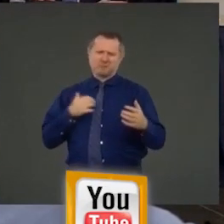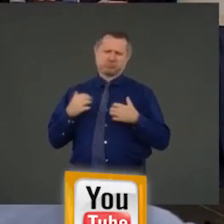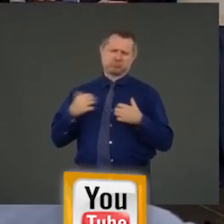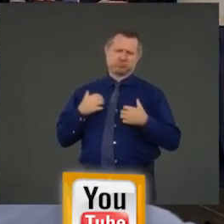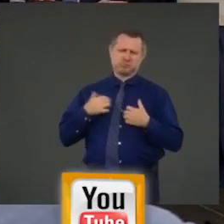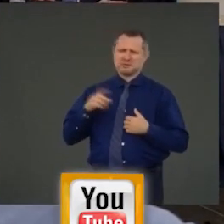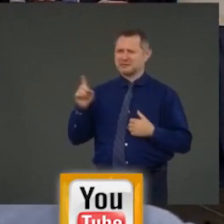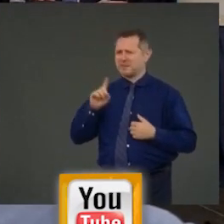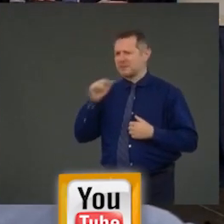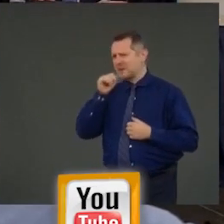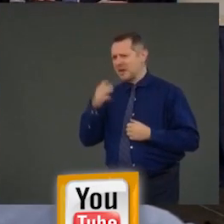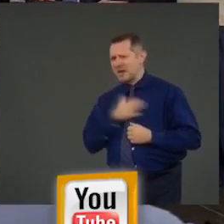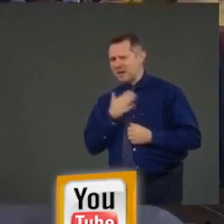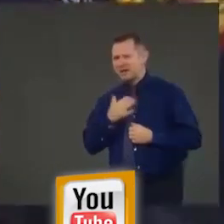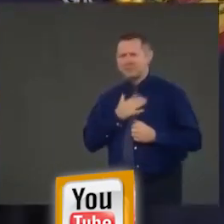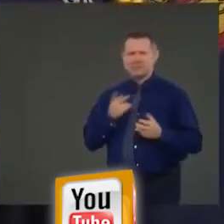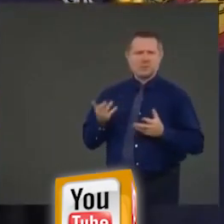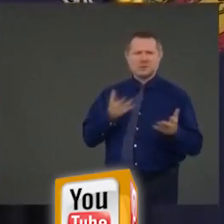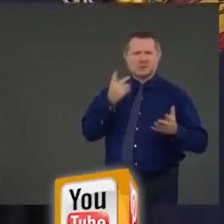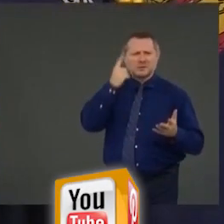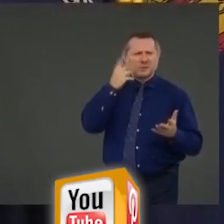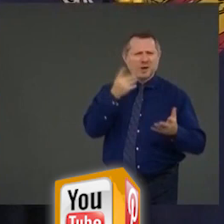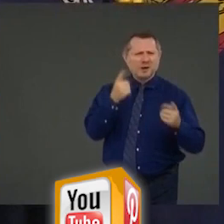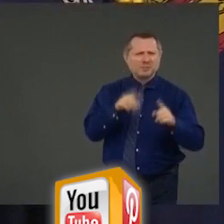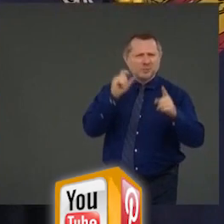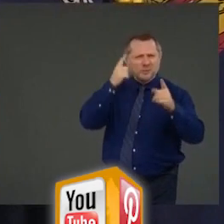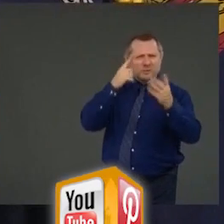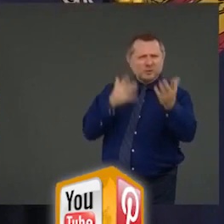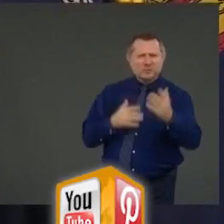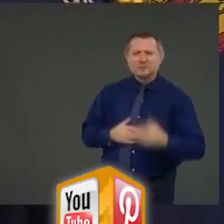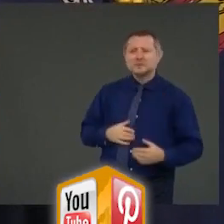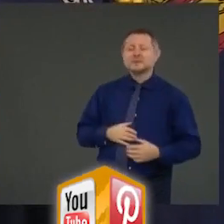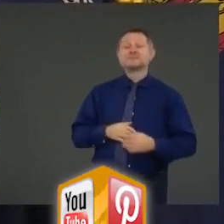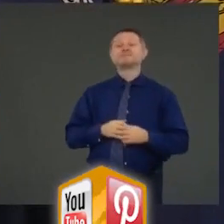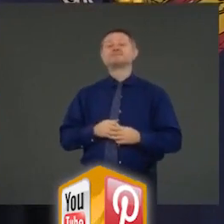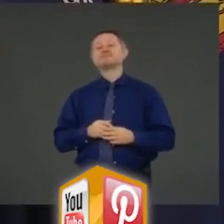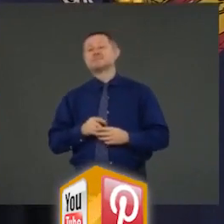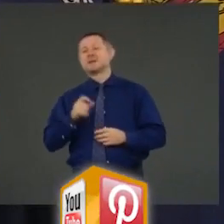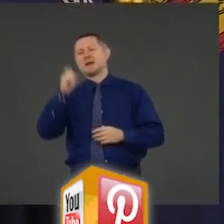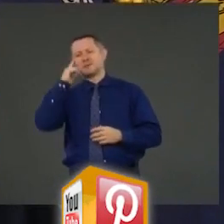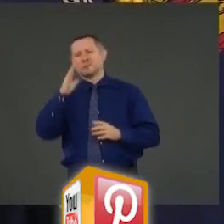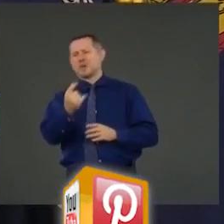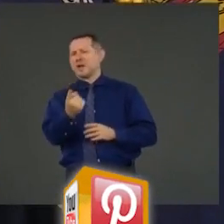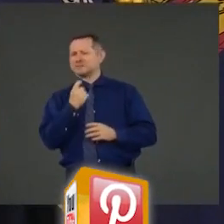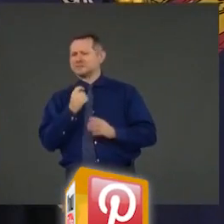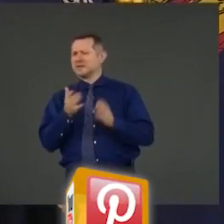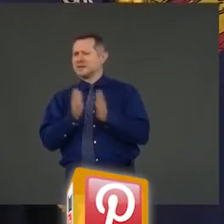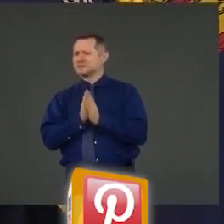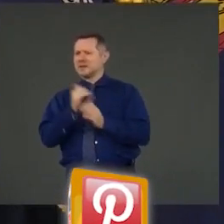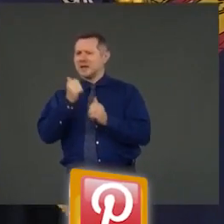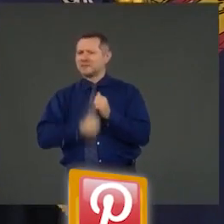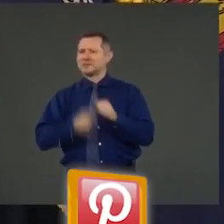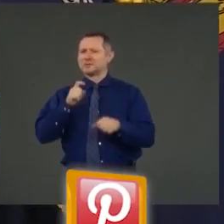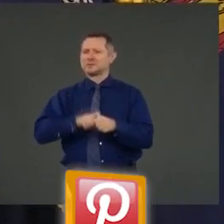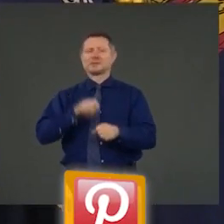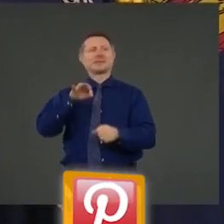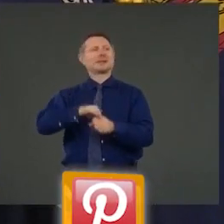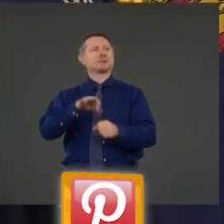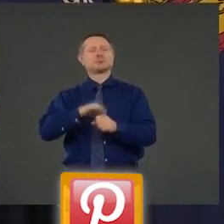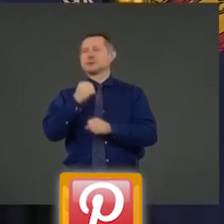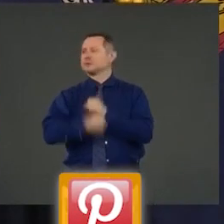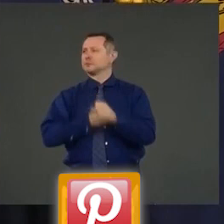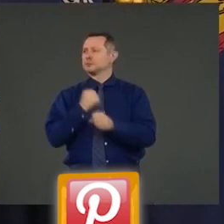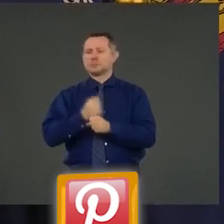move it to the left? What do you make of it? I think you've asked me that question every election cycle for